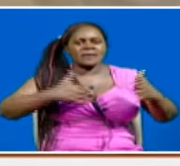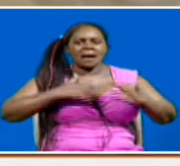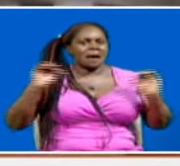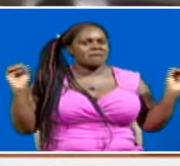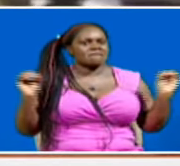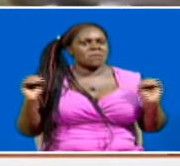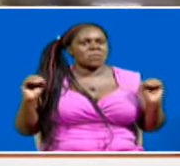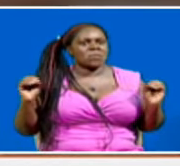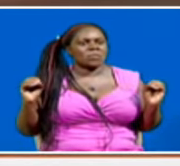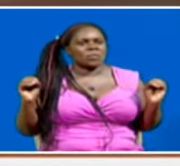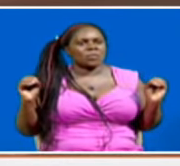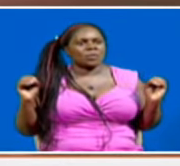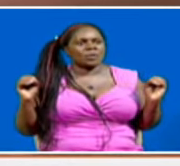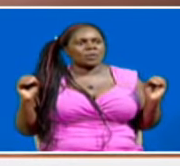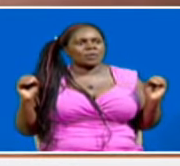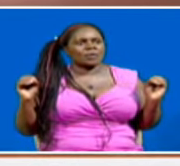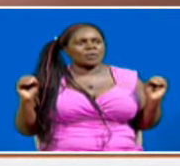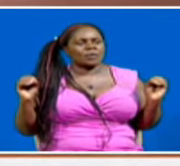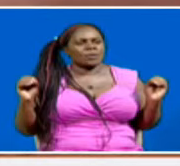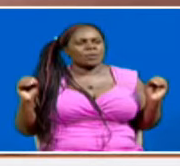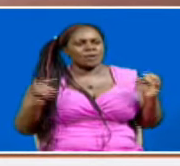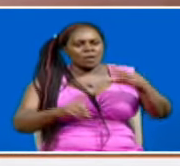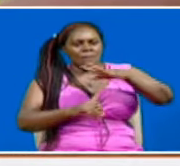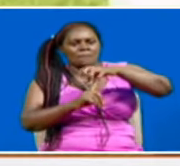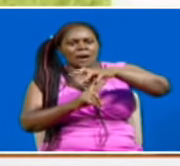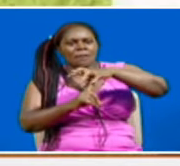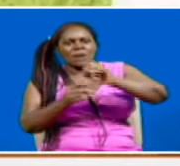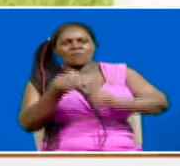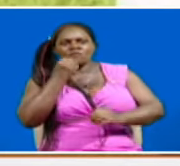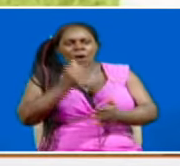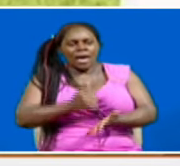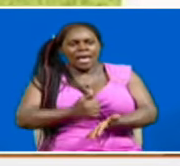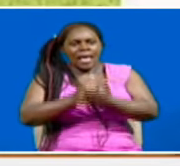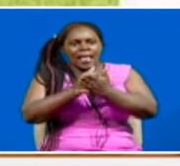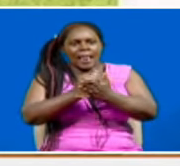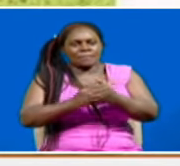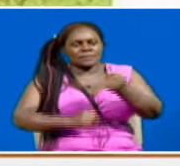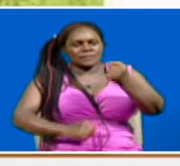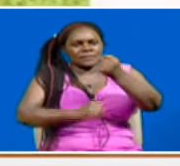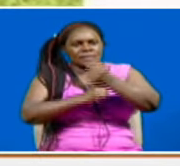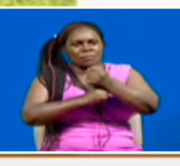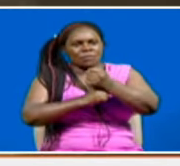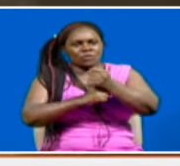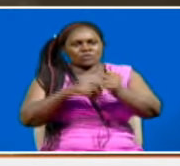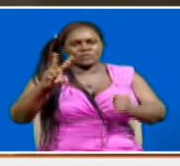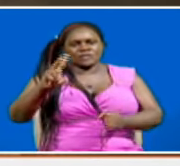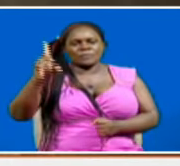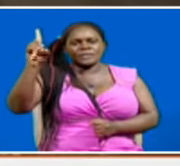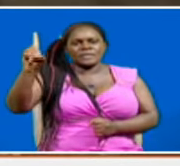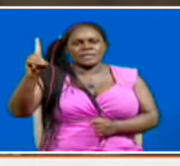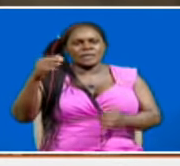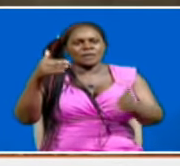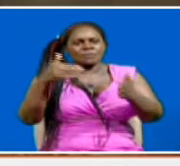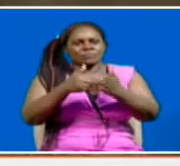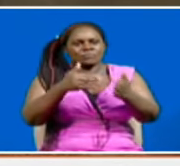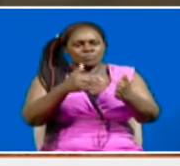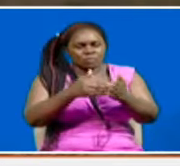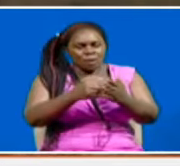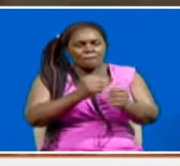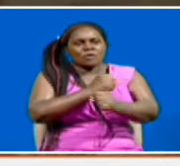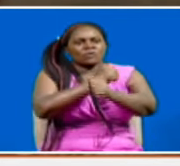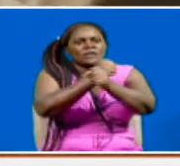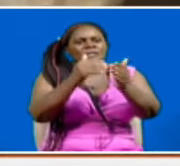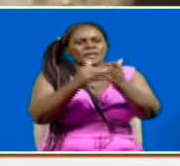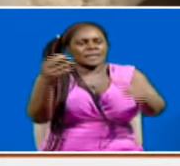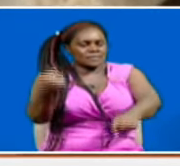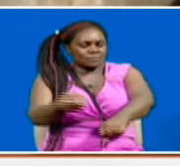shrunk. Oyster mushroom consumption can help boost vitamin D levels, prevent anemia, and provide protection